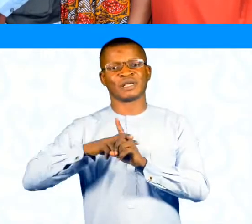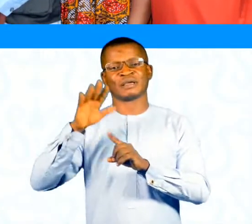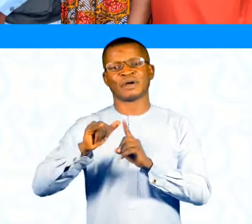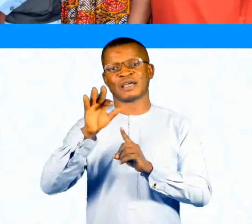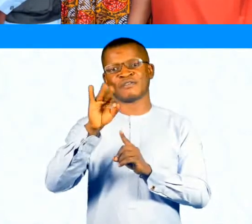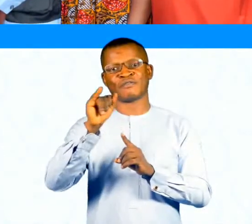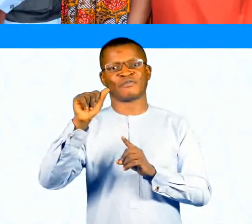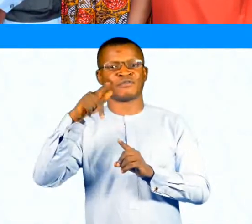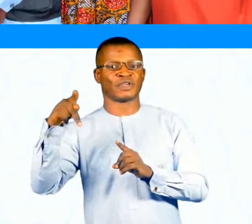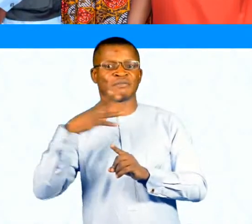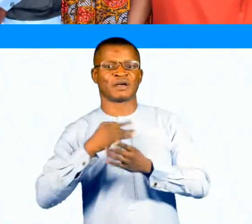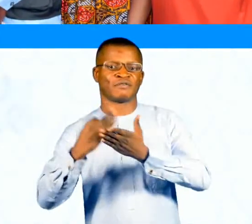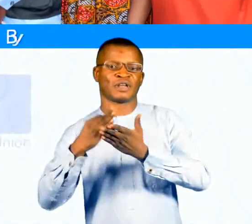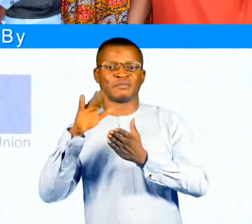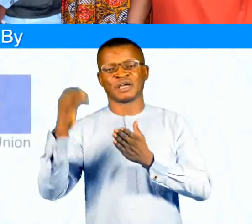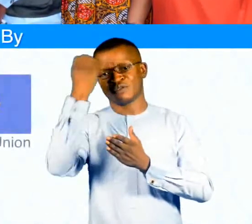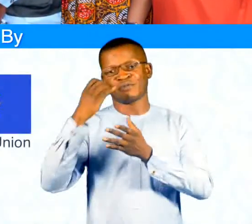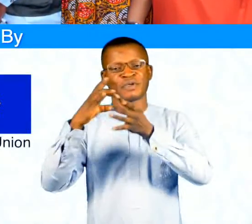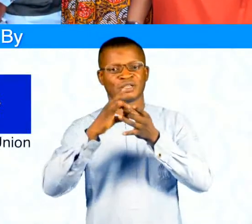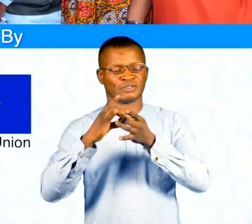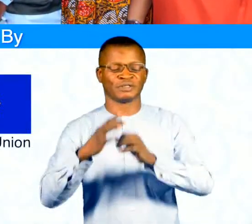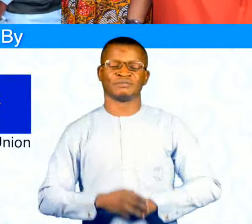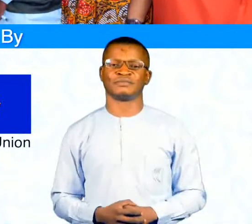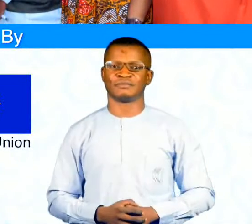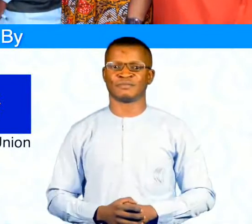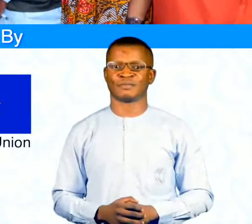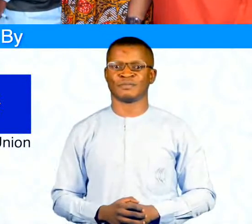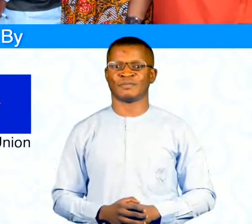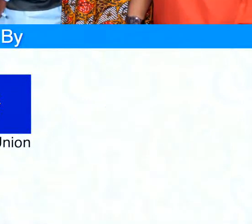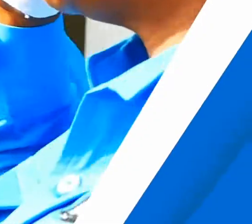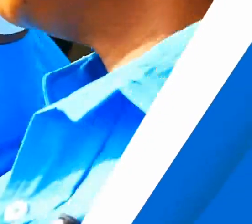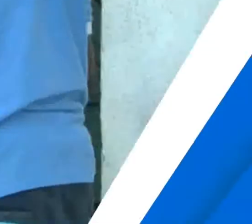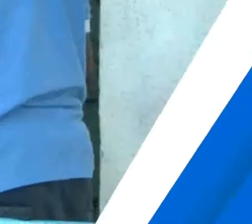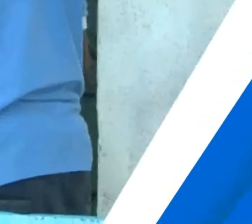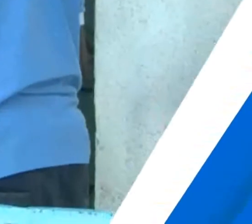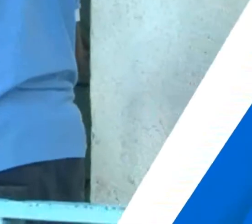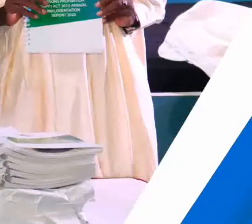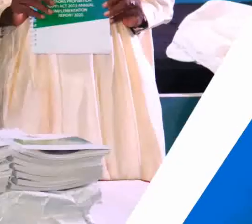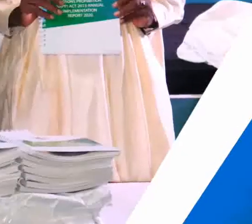project is implemented by FIAP and funded by the European Union.